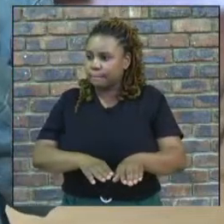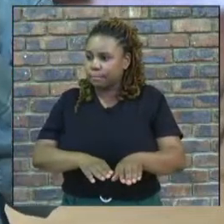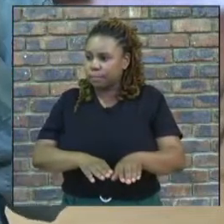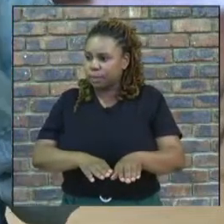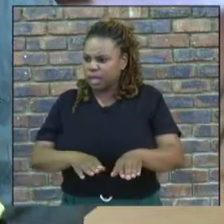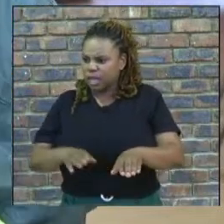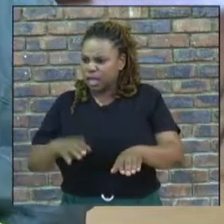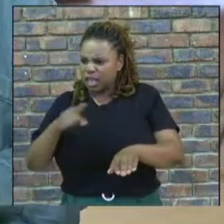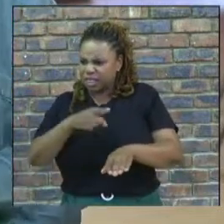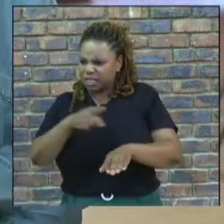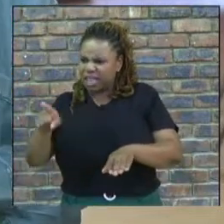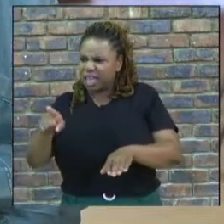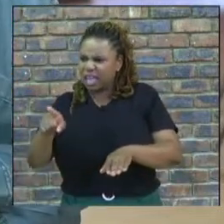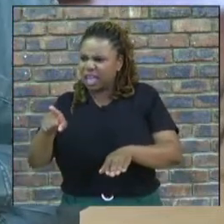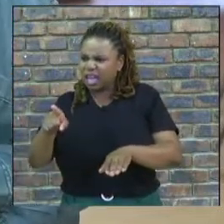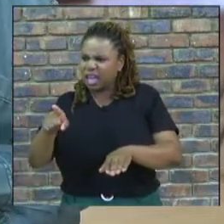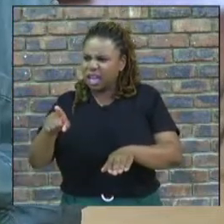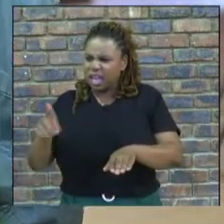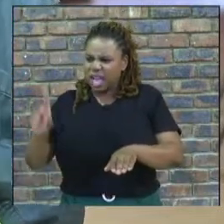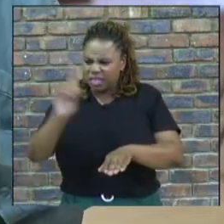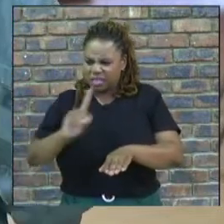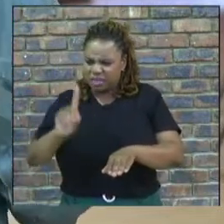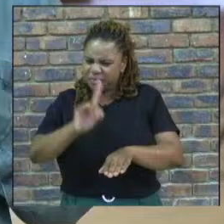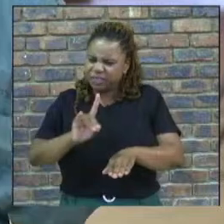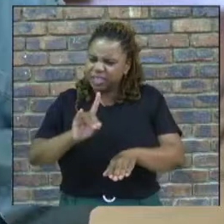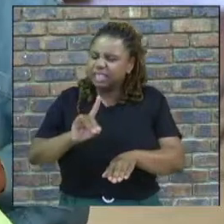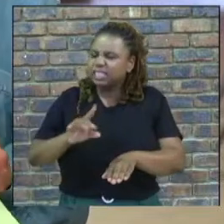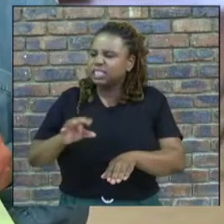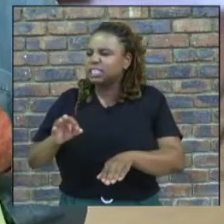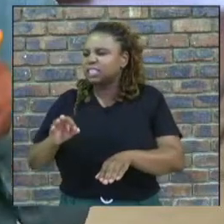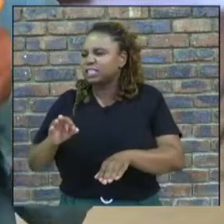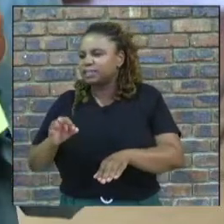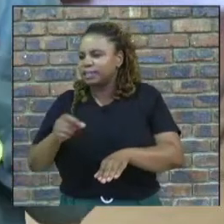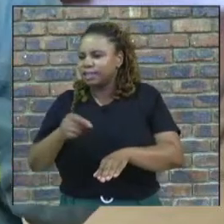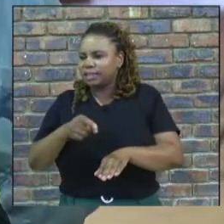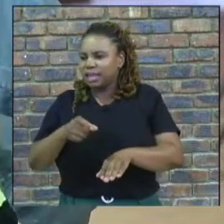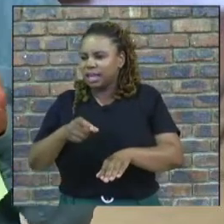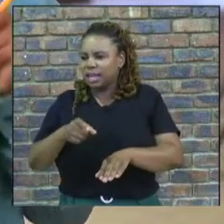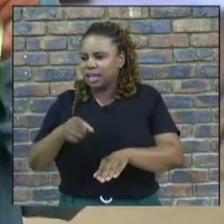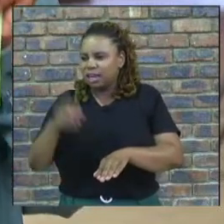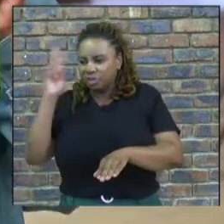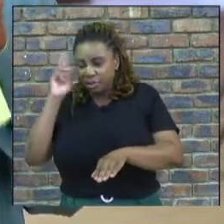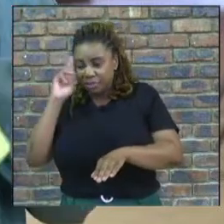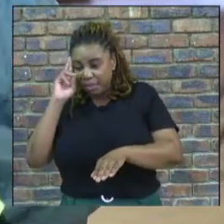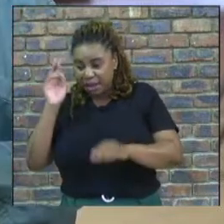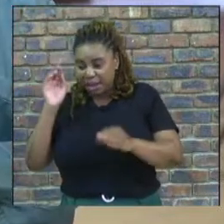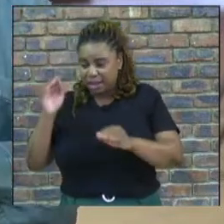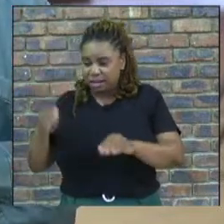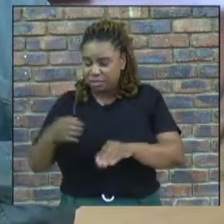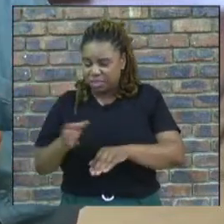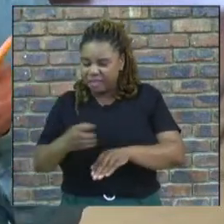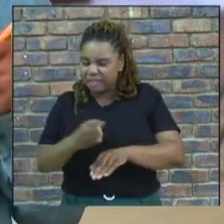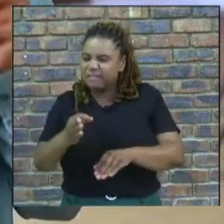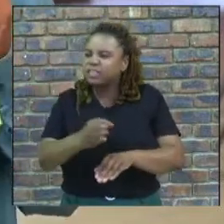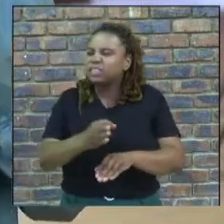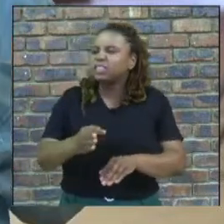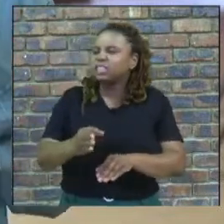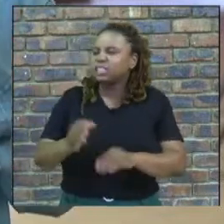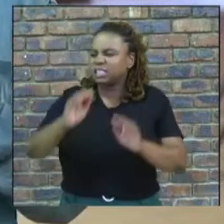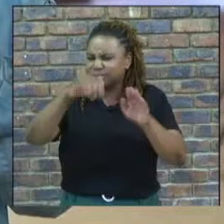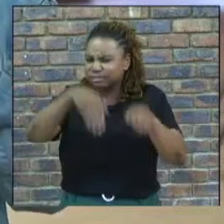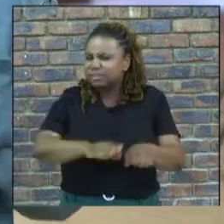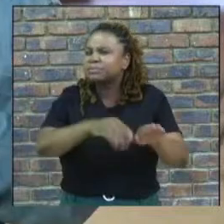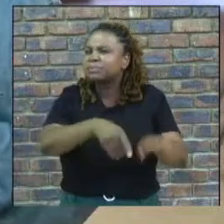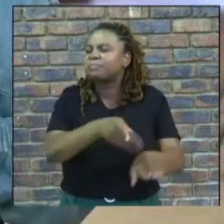ezisolwandle ziprotected kangakanani na ngoba nazo siphila ngazo kunama fish kunako konke lapha elwandle. Yini